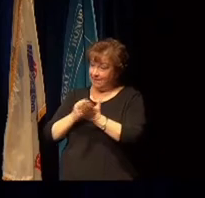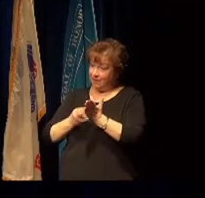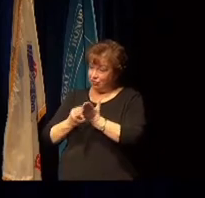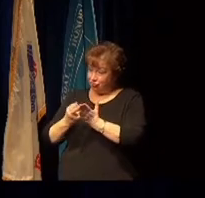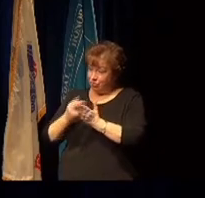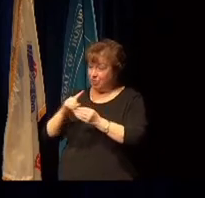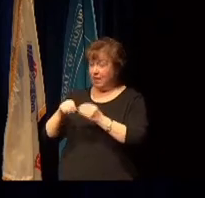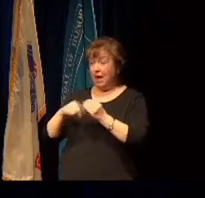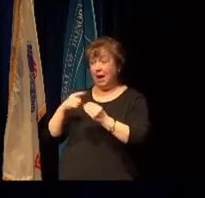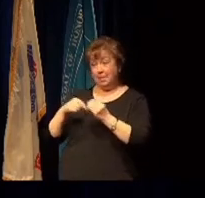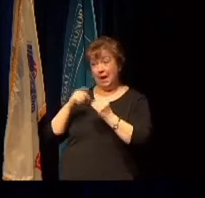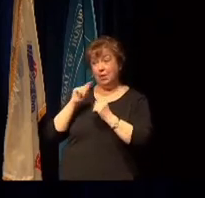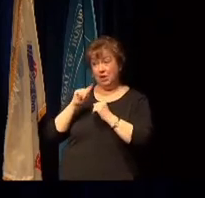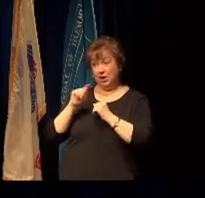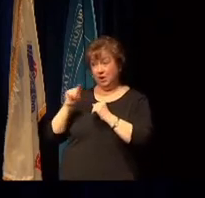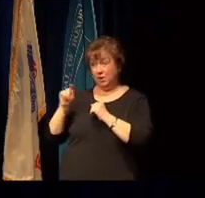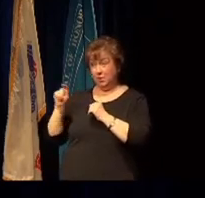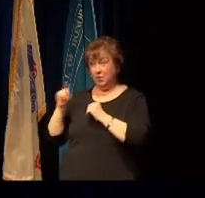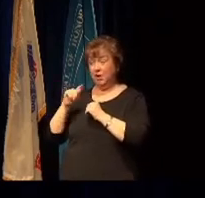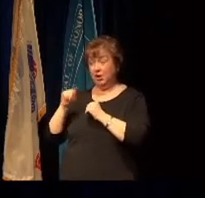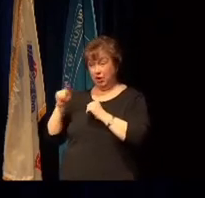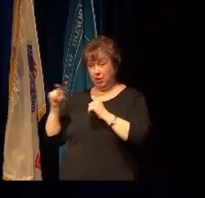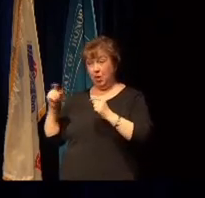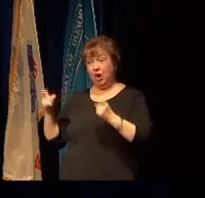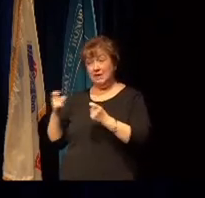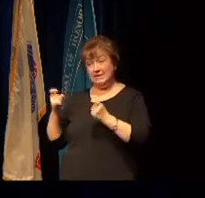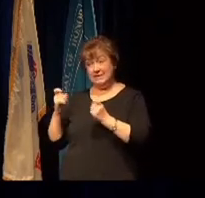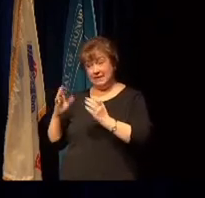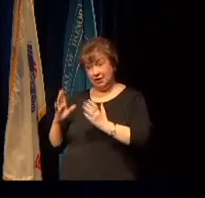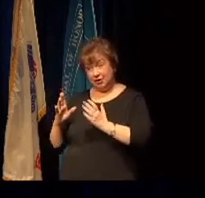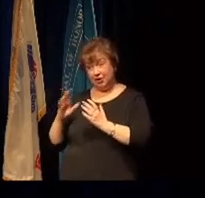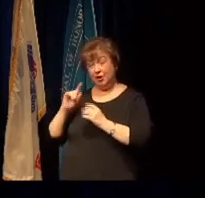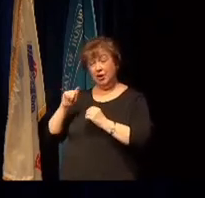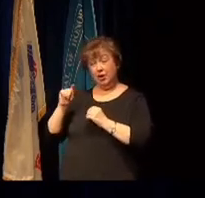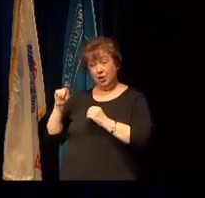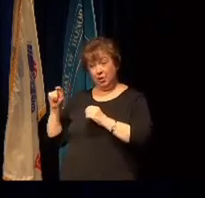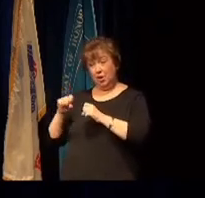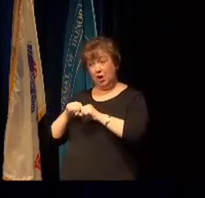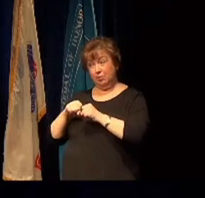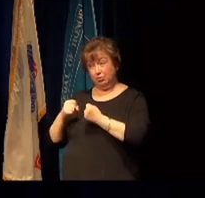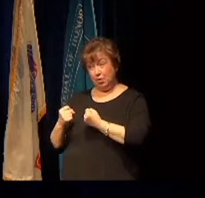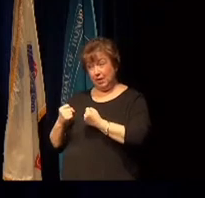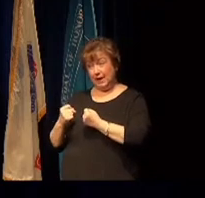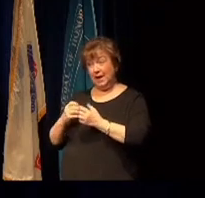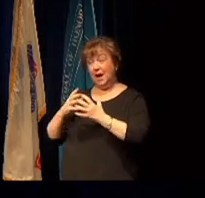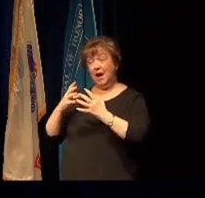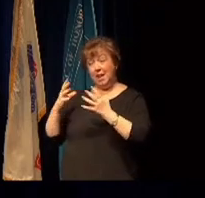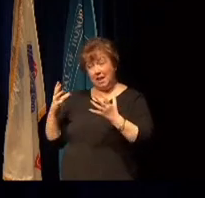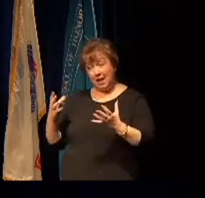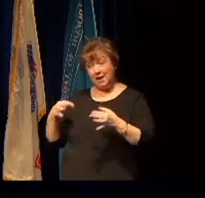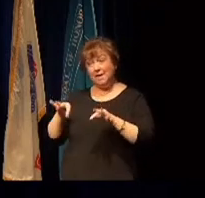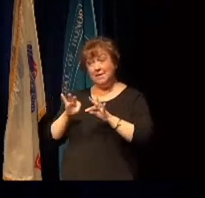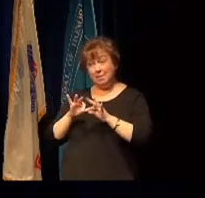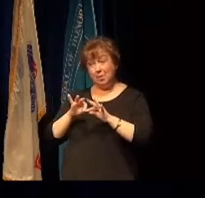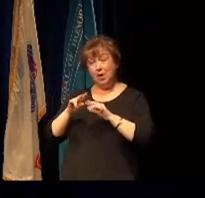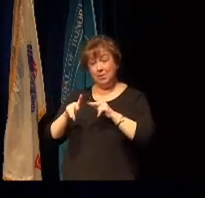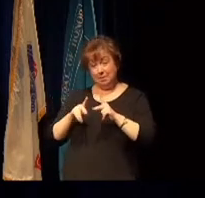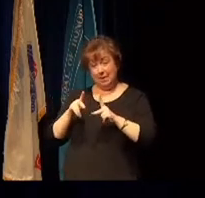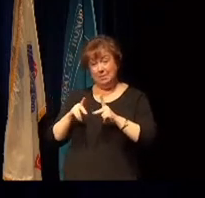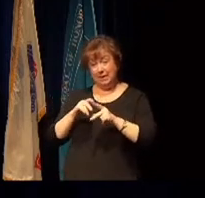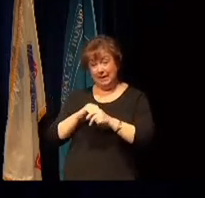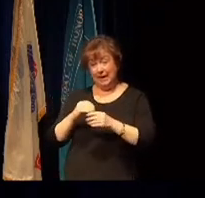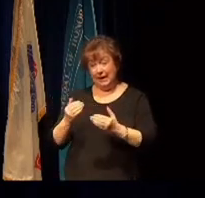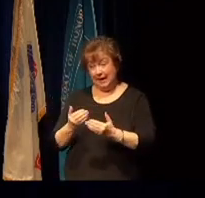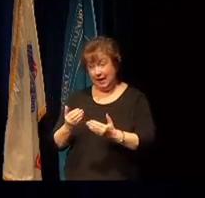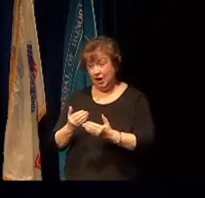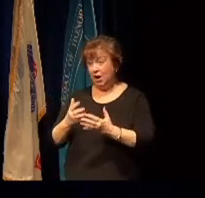You're a sinner. You're broken. Now, there's a lot of important people in here. A lot of important, much